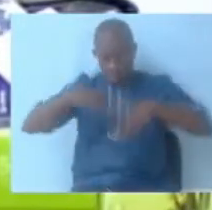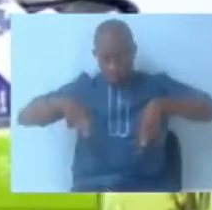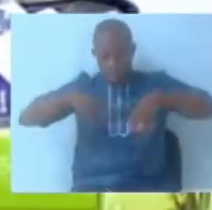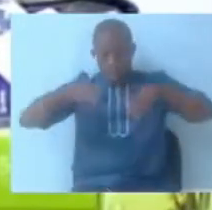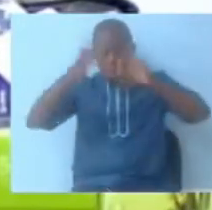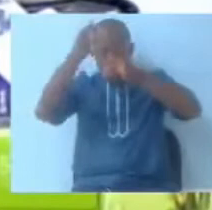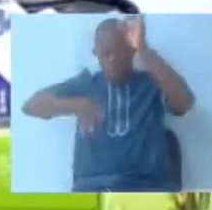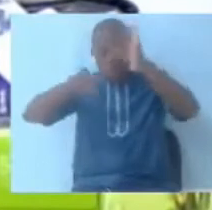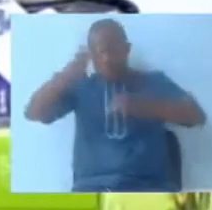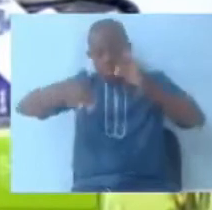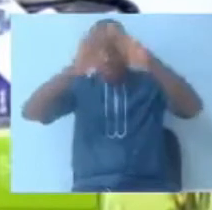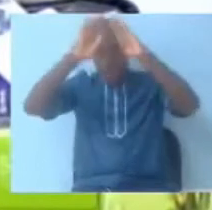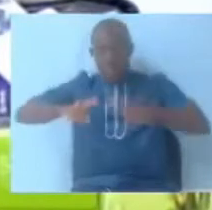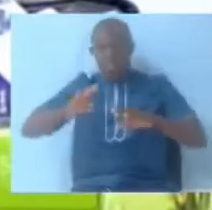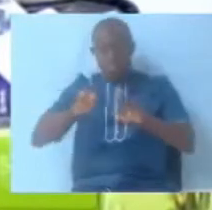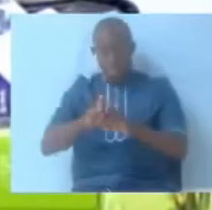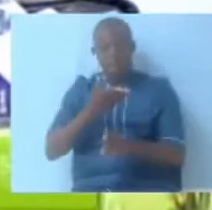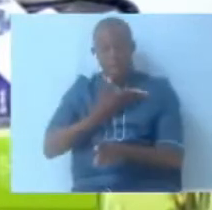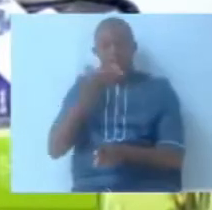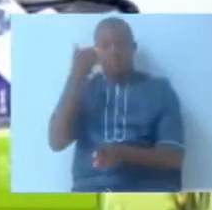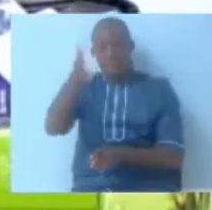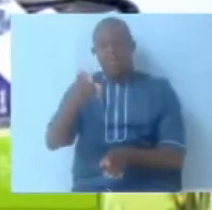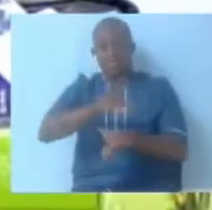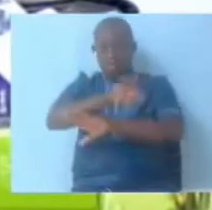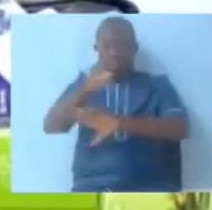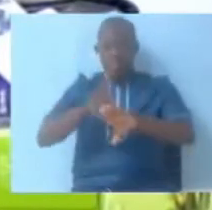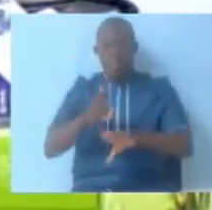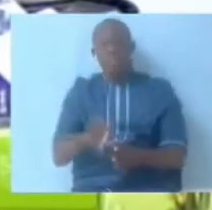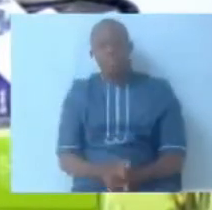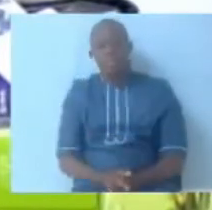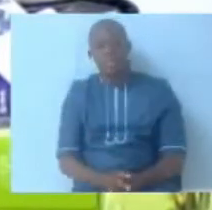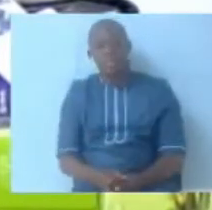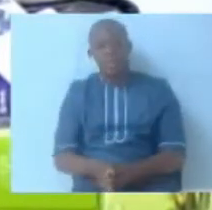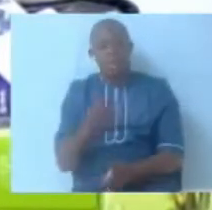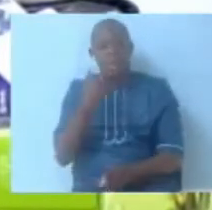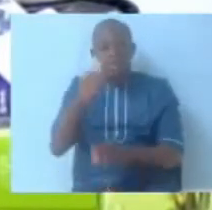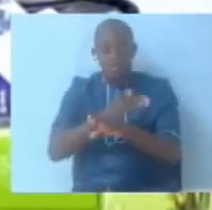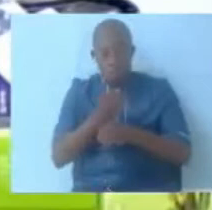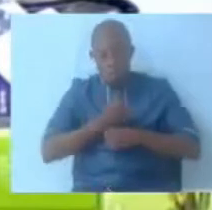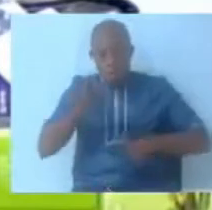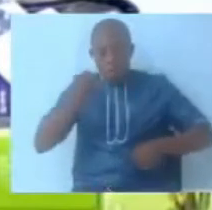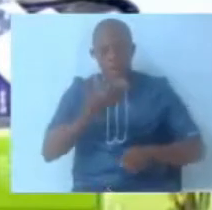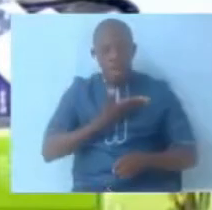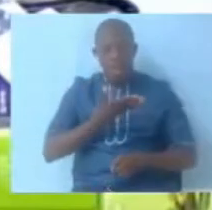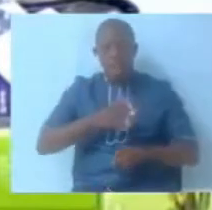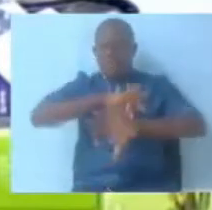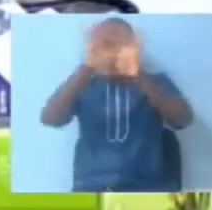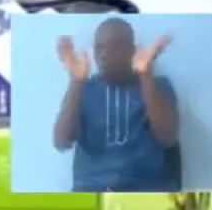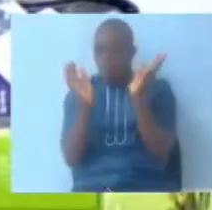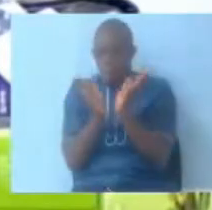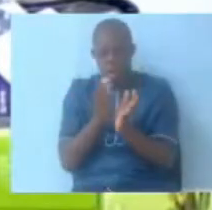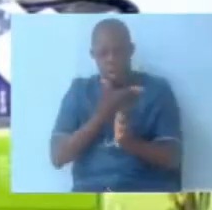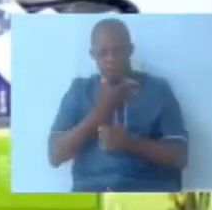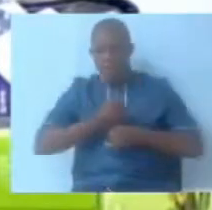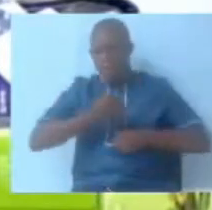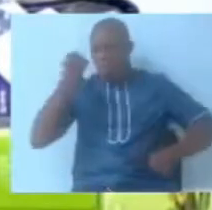roof of the court. Jama fang soton ta menu dunta nan kiti bunda fang nyin kono. And were they armed? They were all armed. Ibenin jorangol lem.